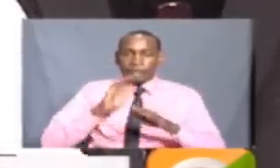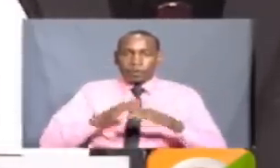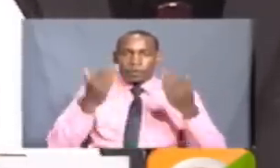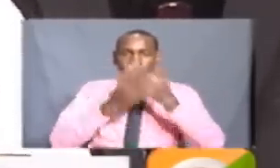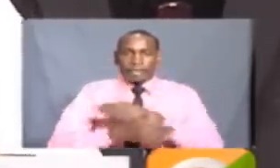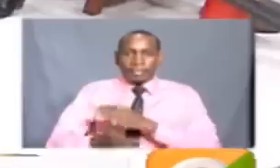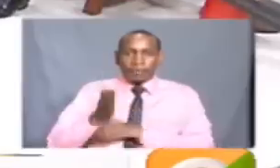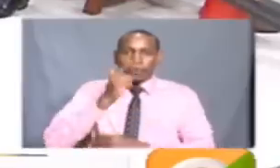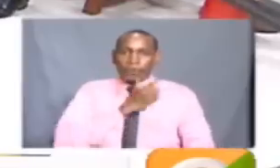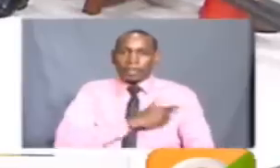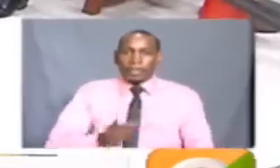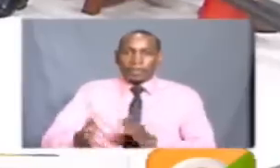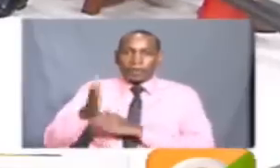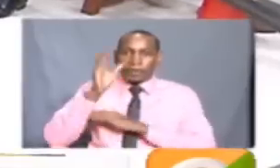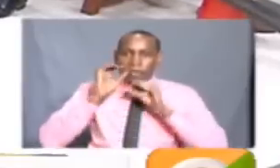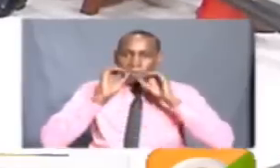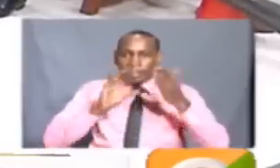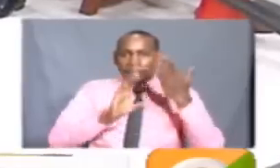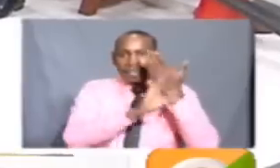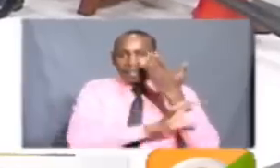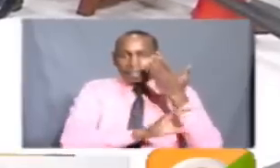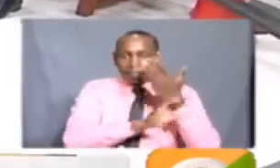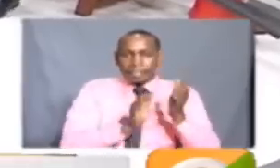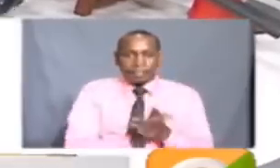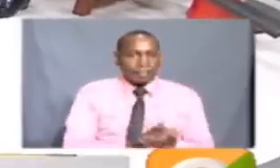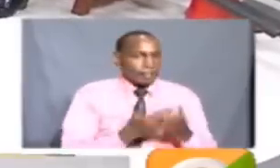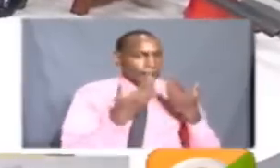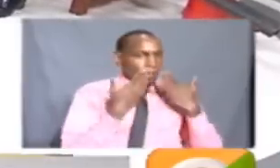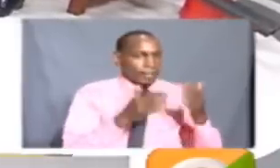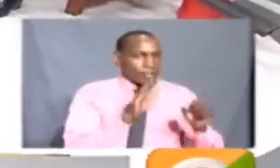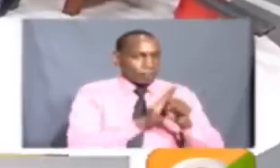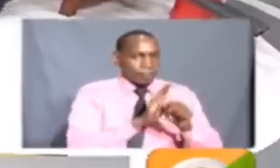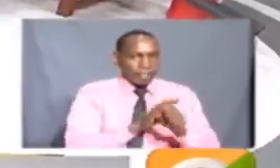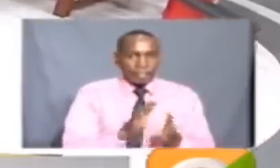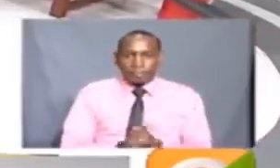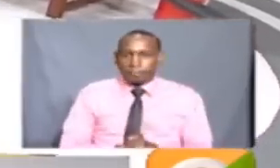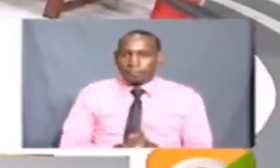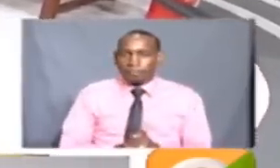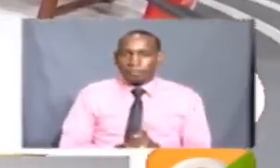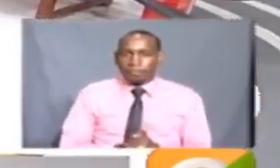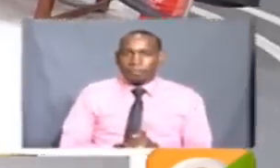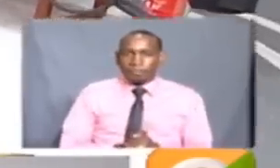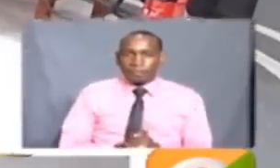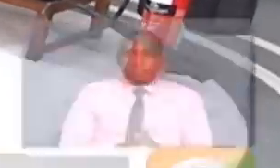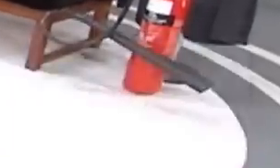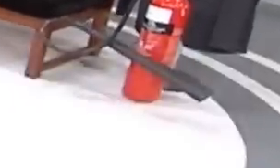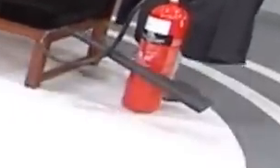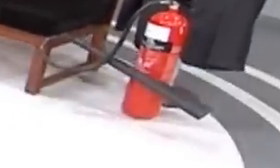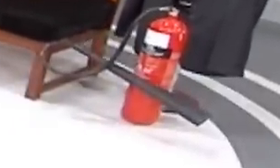Thank you. And God bless this great country of ours. Indeed. Sante sana. Gentlemen.